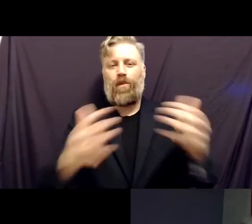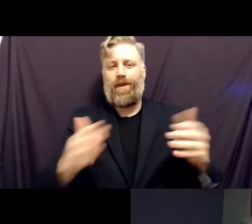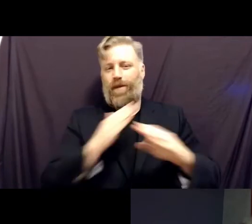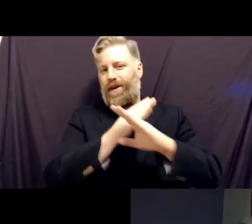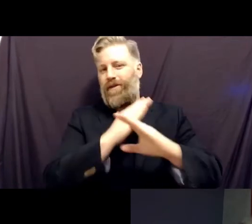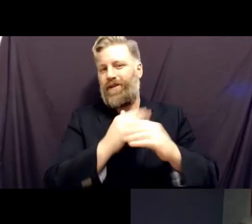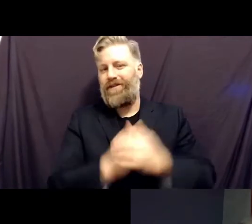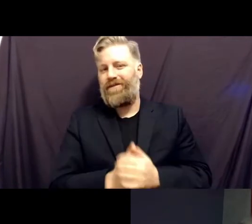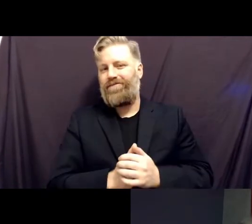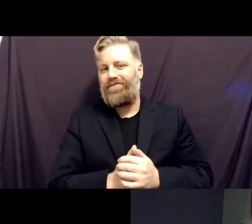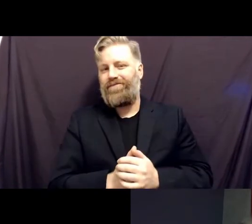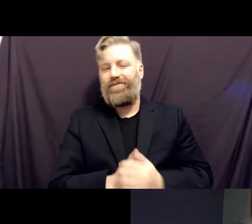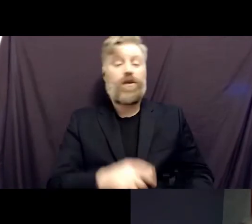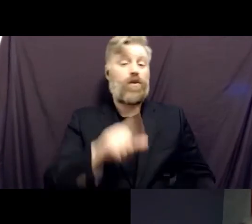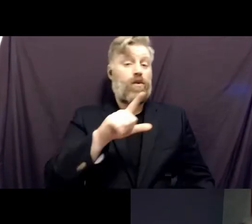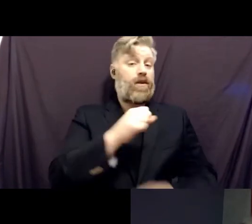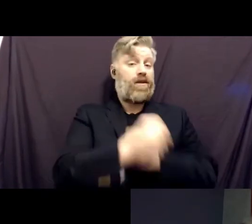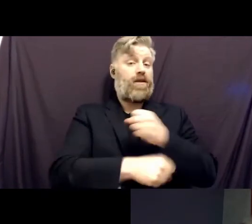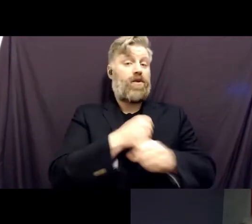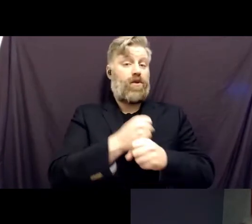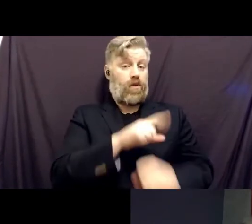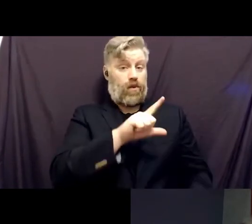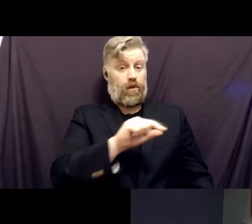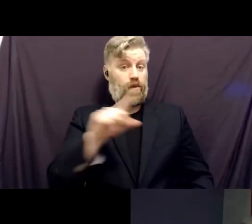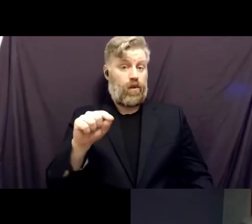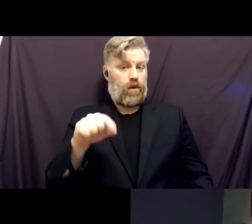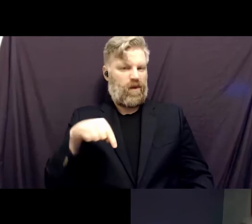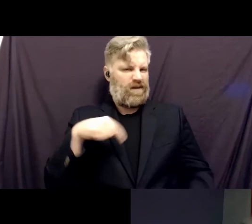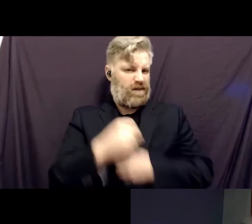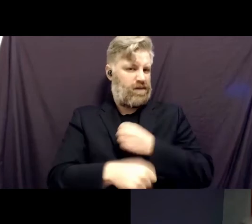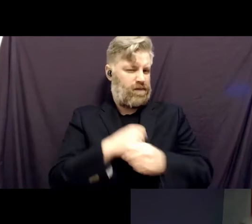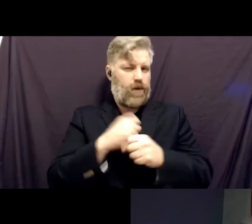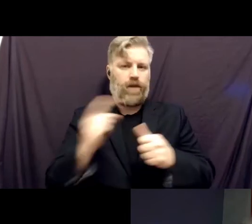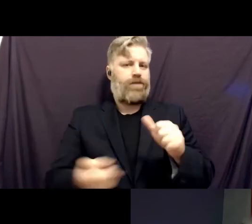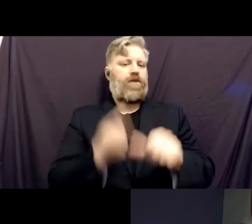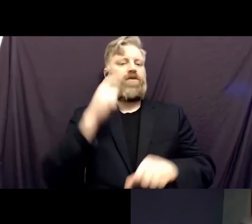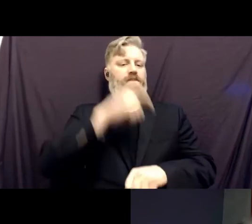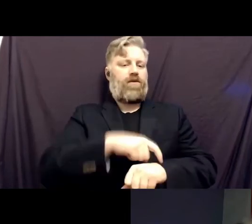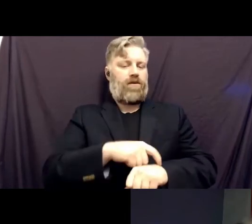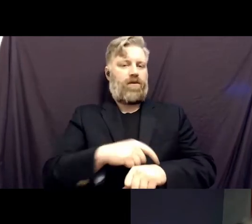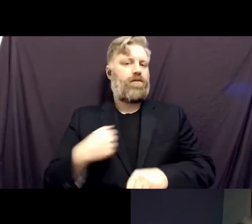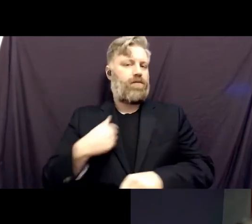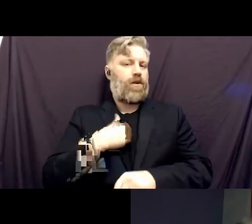In 2020, this year, for the very first time, we co-hosted